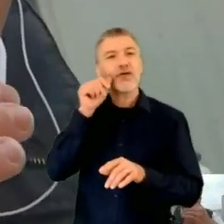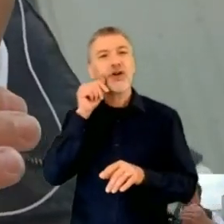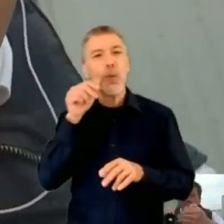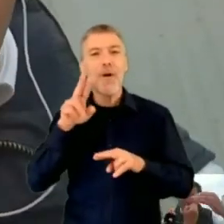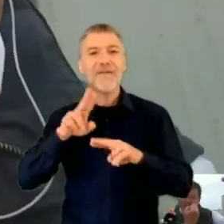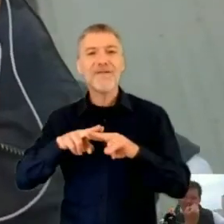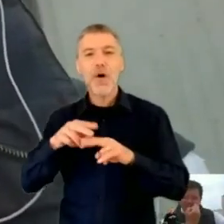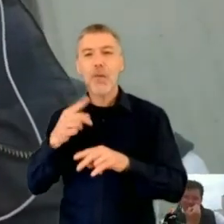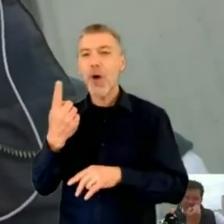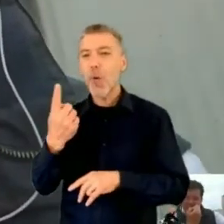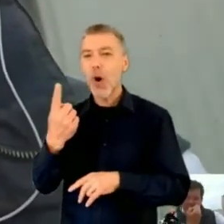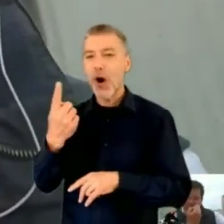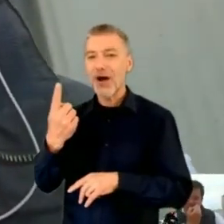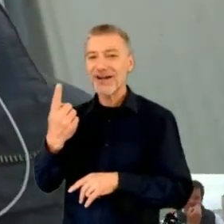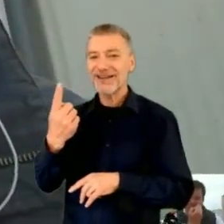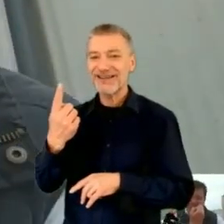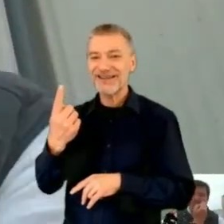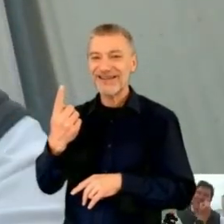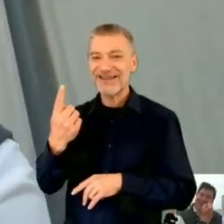team analysing the data as they